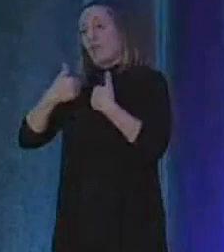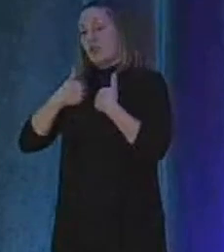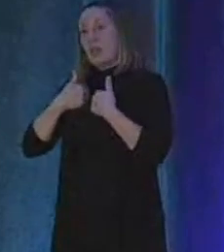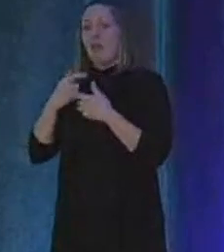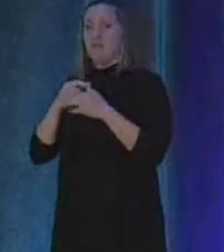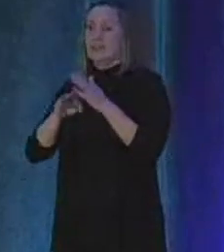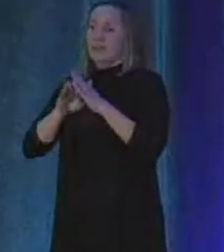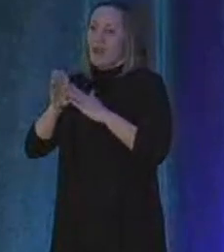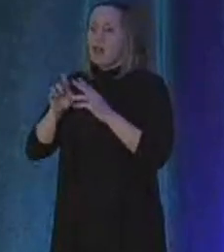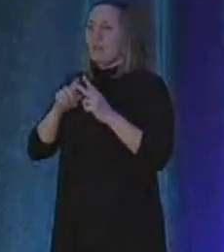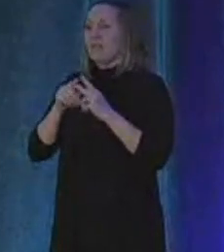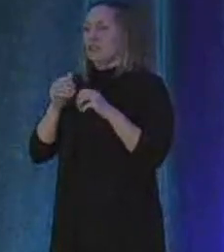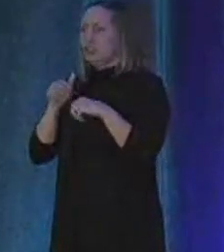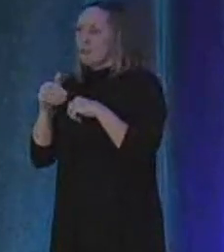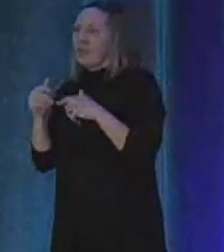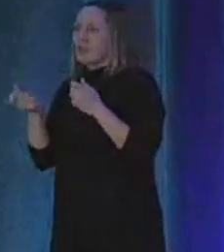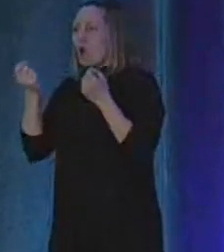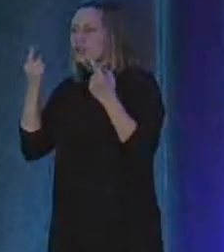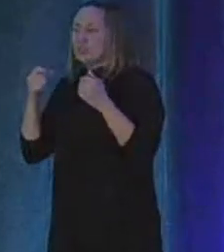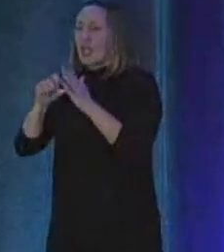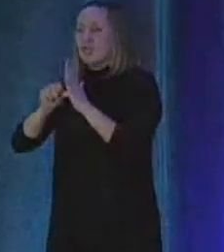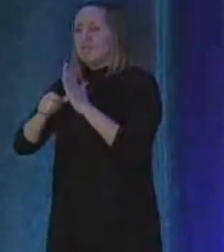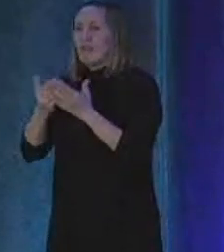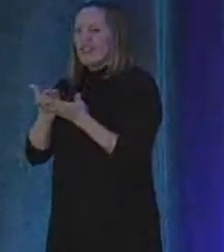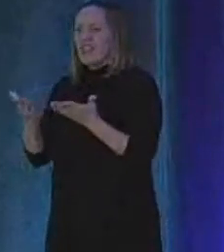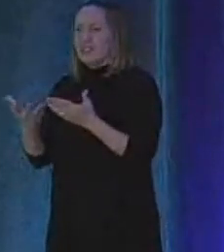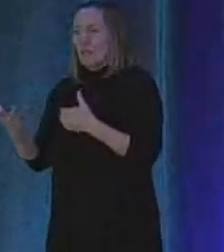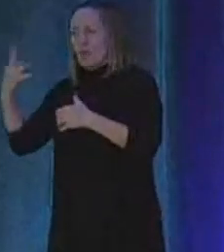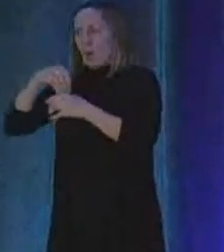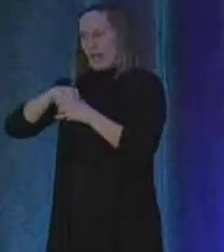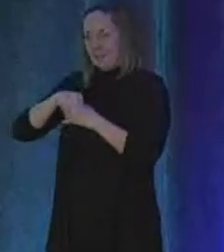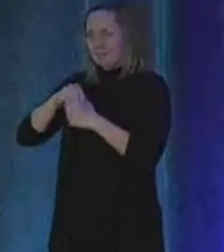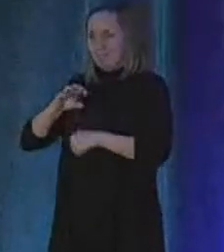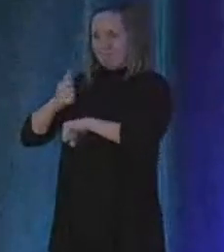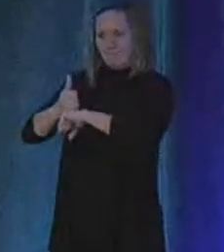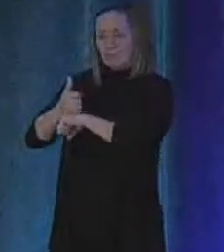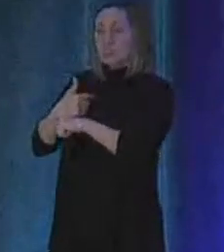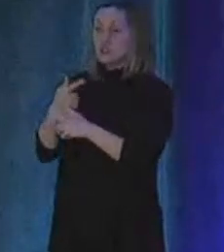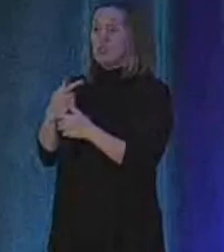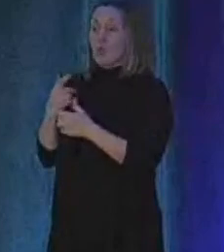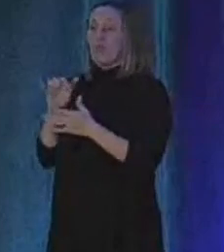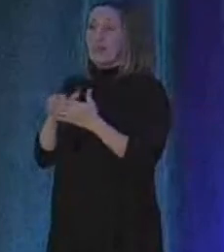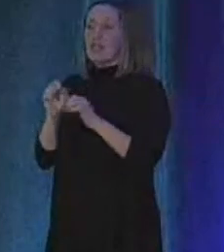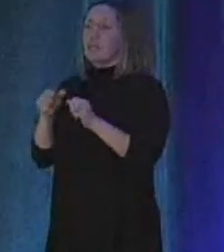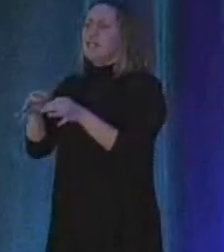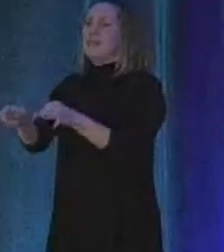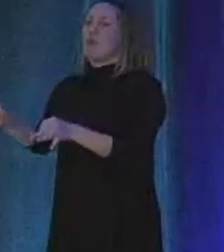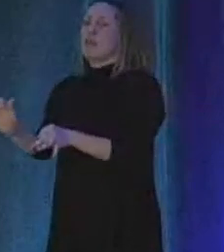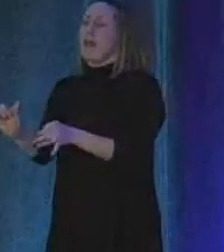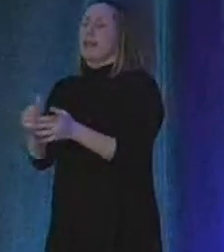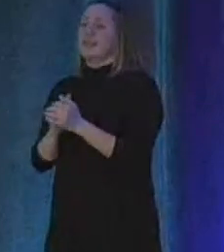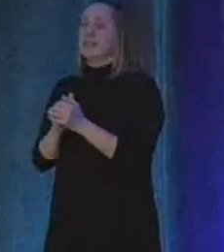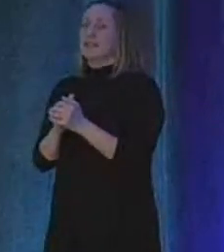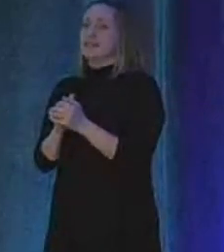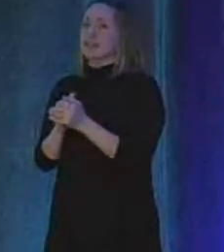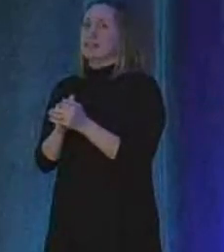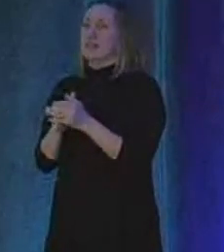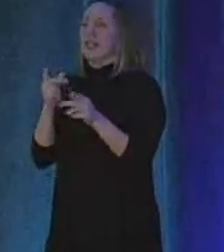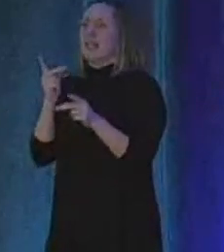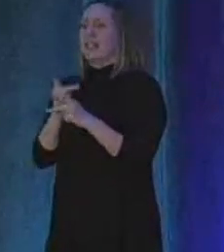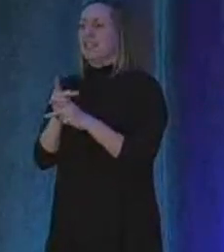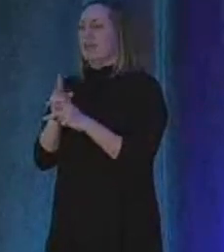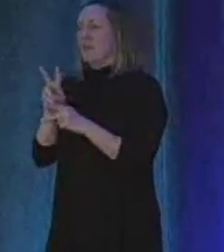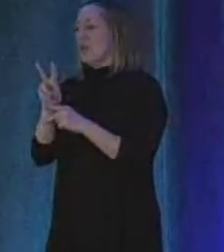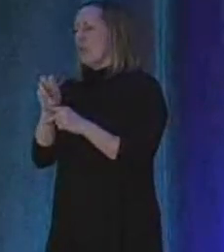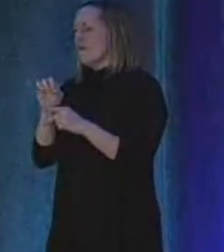developing, shipping, and iterating and understanding the things that we've put into practice. This can be as simple as keeping a voice memo, using an